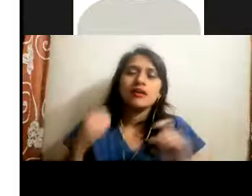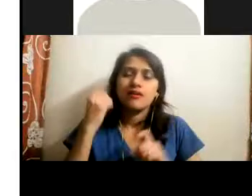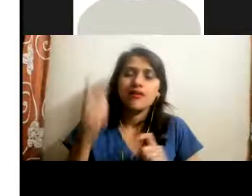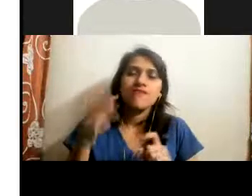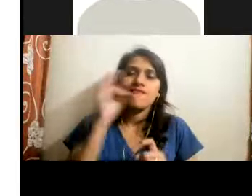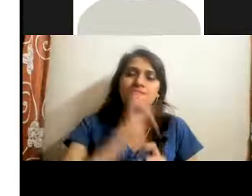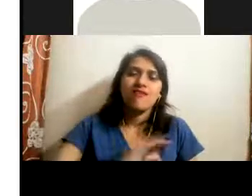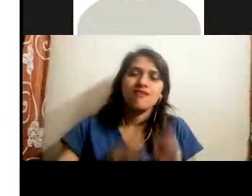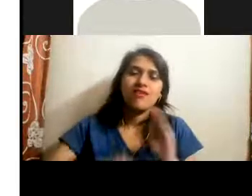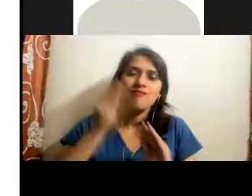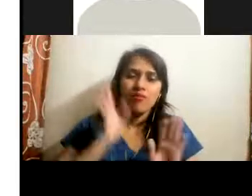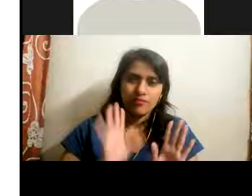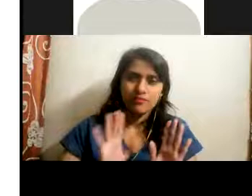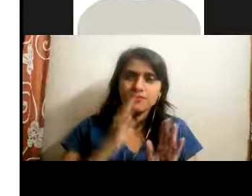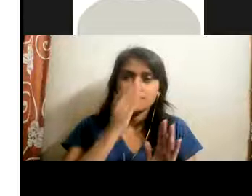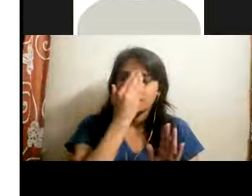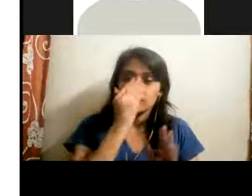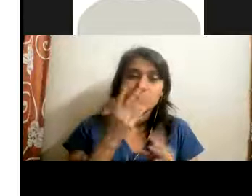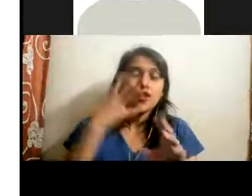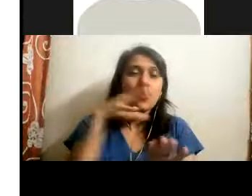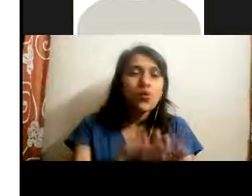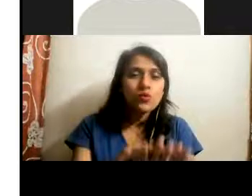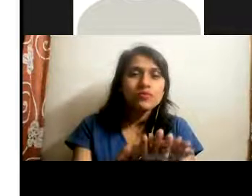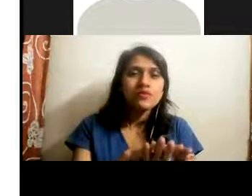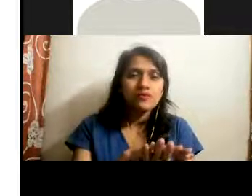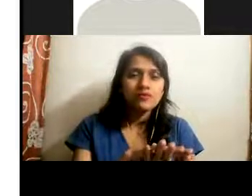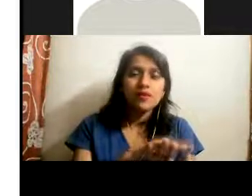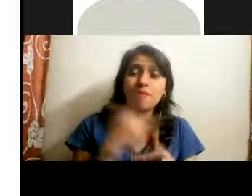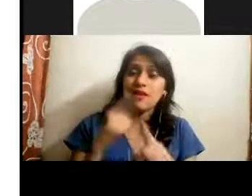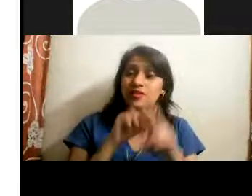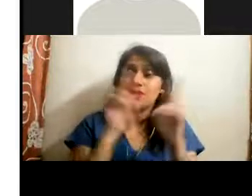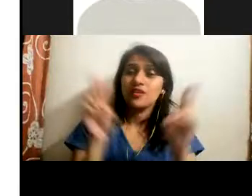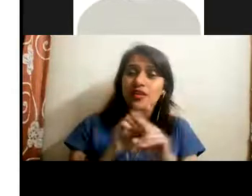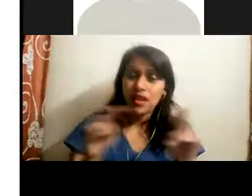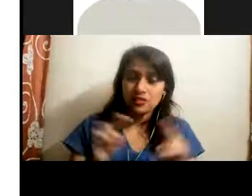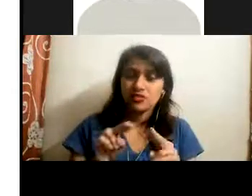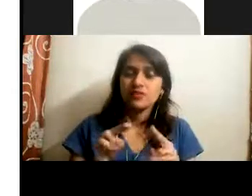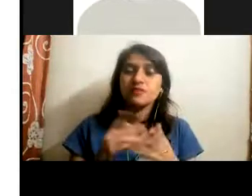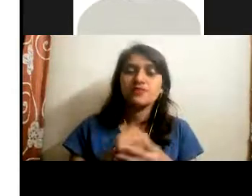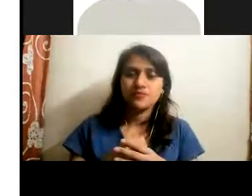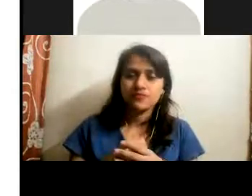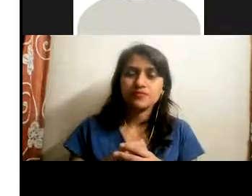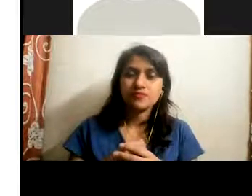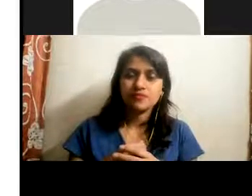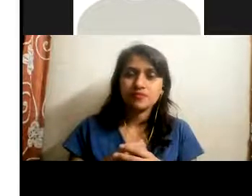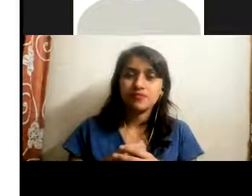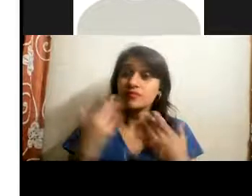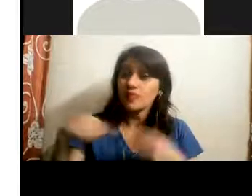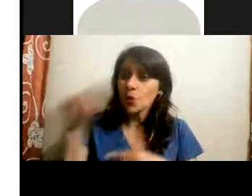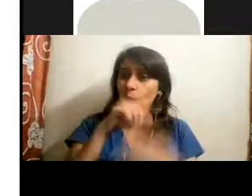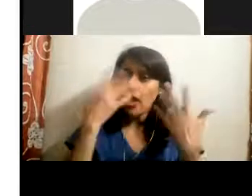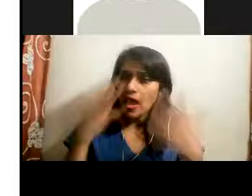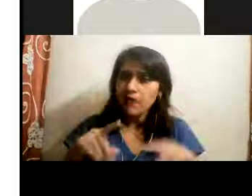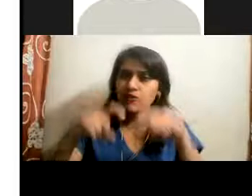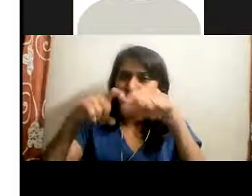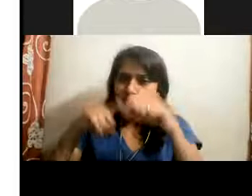with disabilities under the health system, and also the international instruments. Happy to answer any questions if you have.